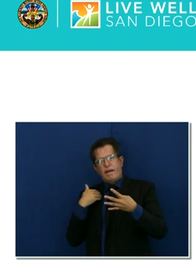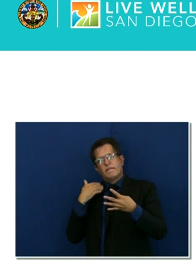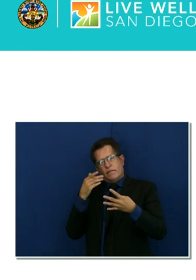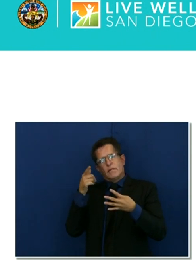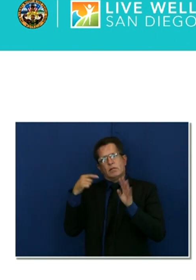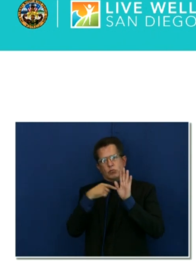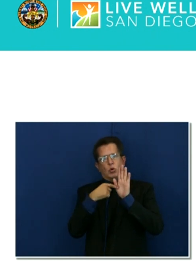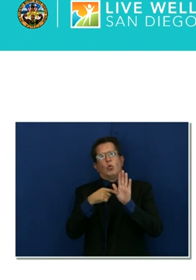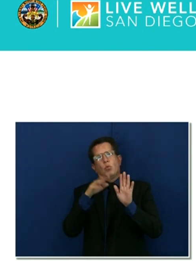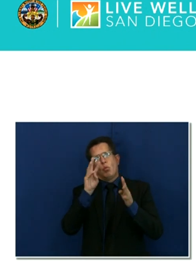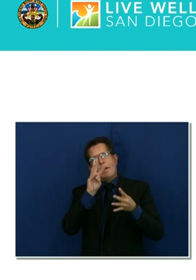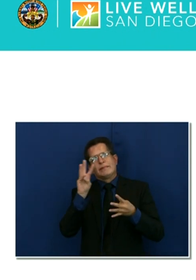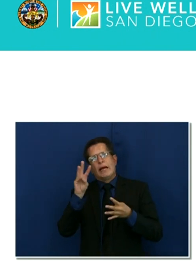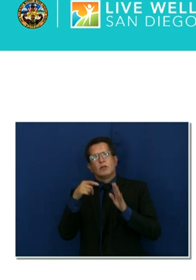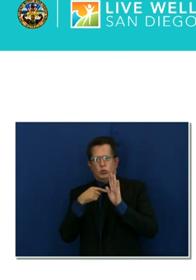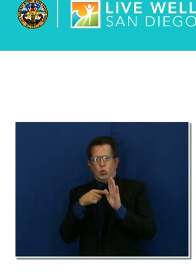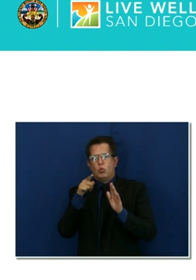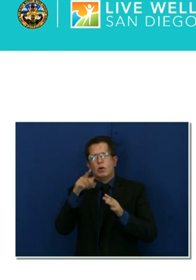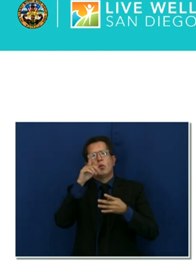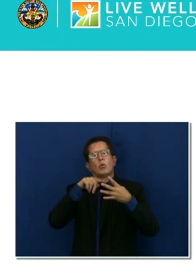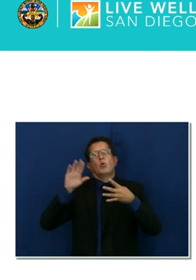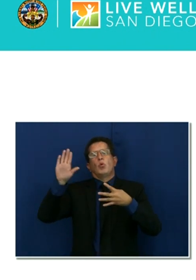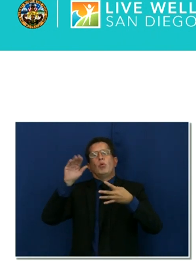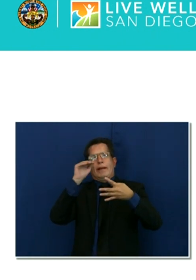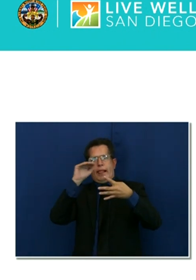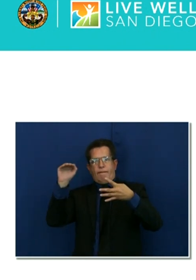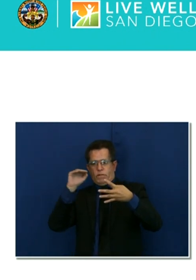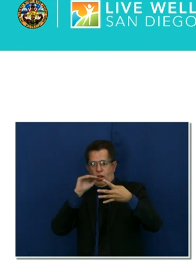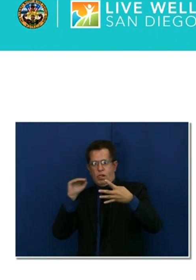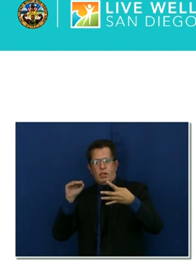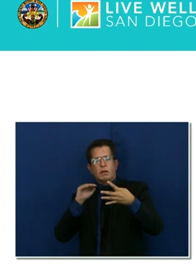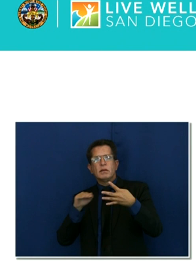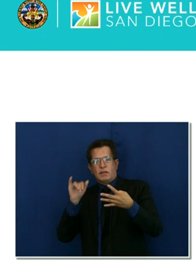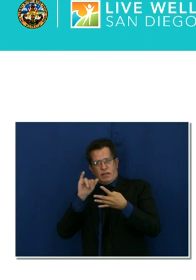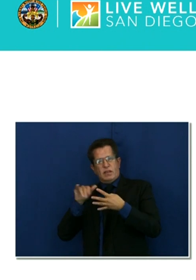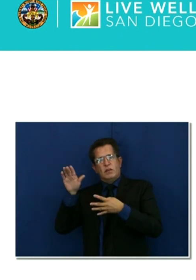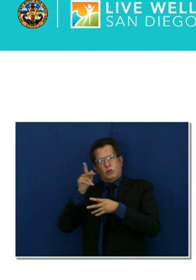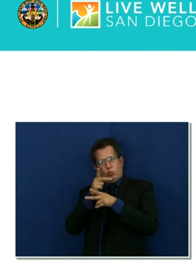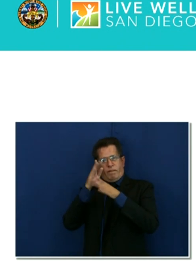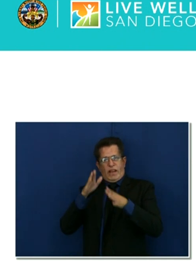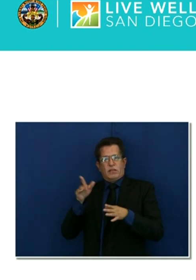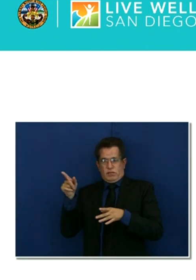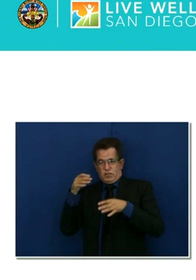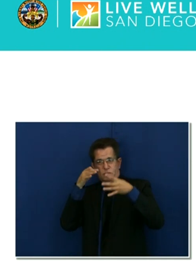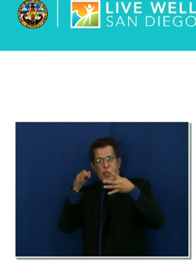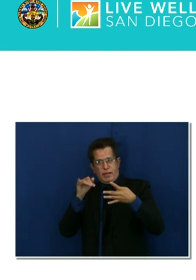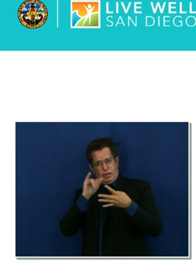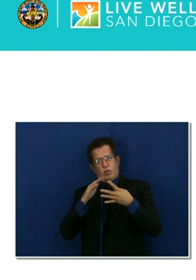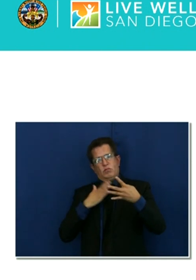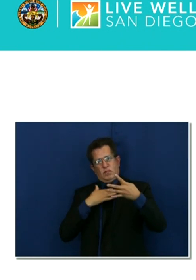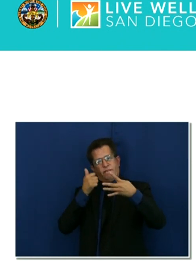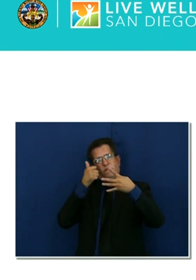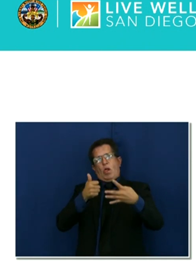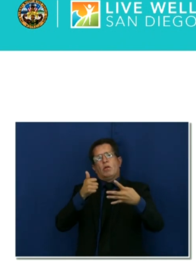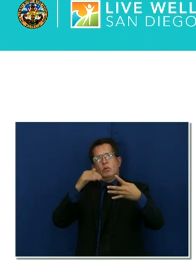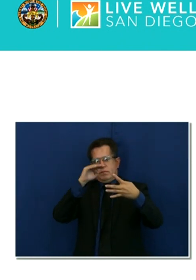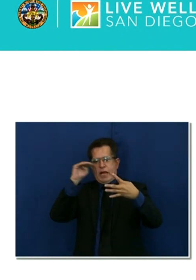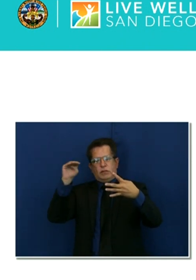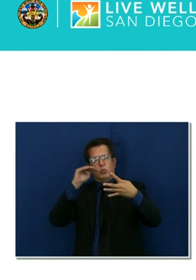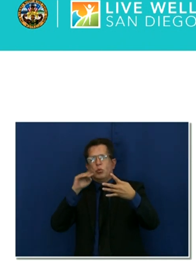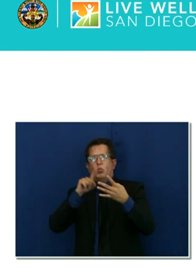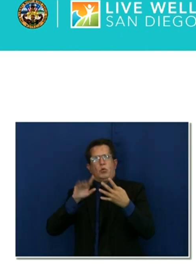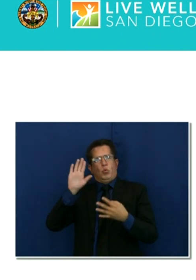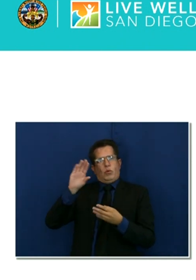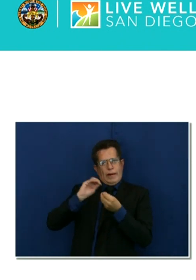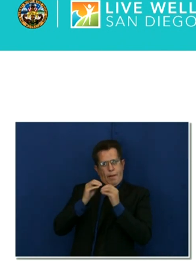Economy, which is the tier framework that Supervisor Fletcher alluded to. And this has the metrics and